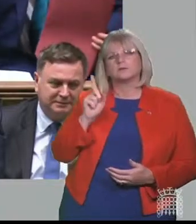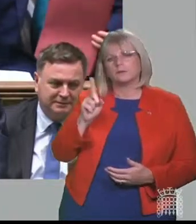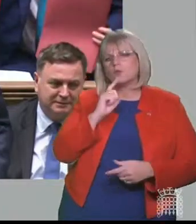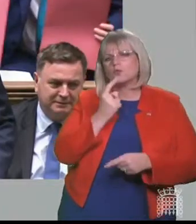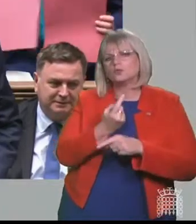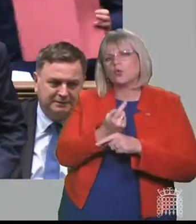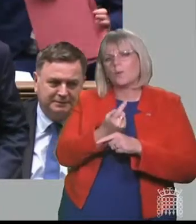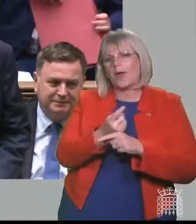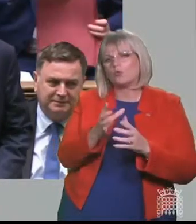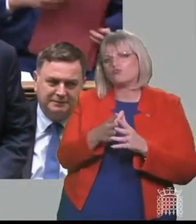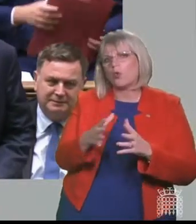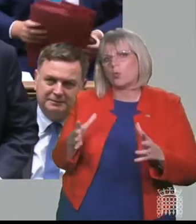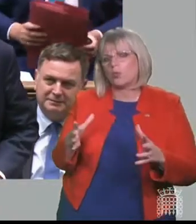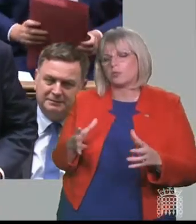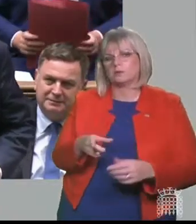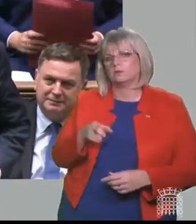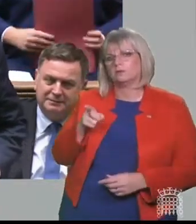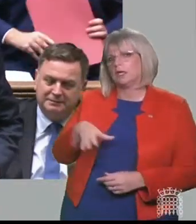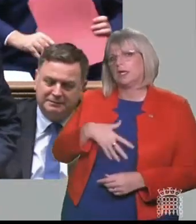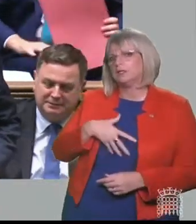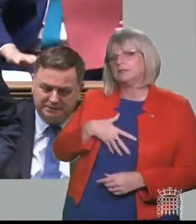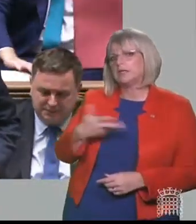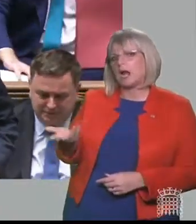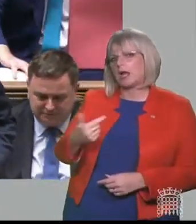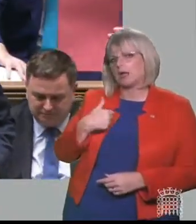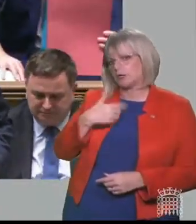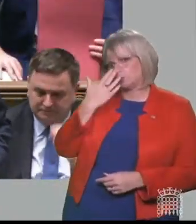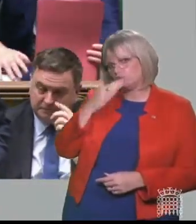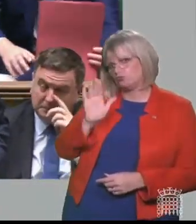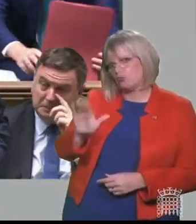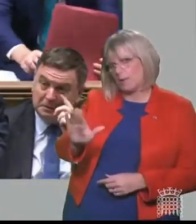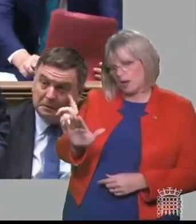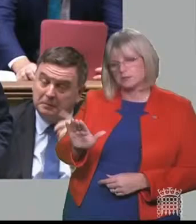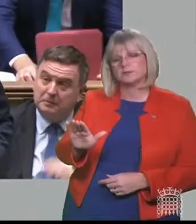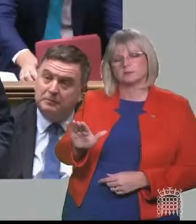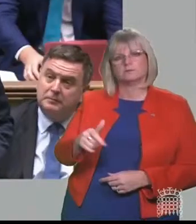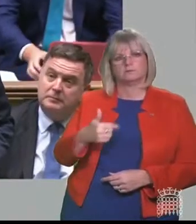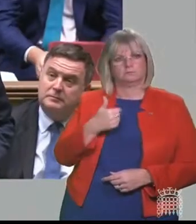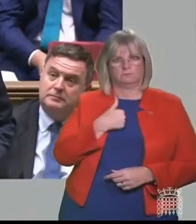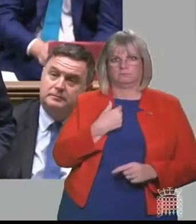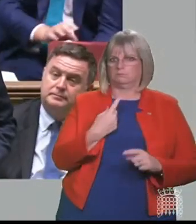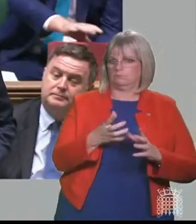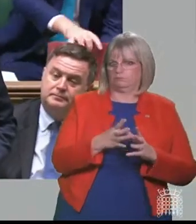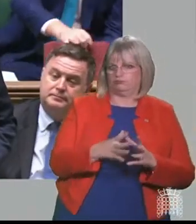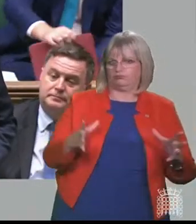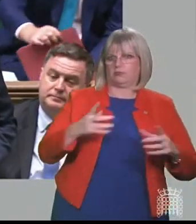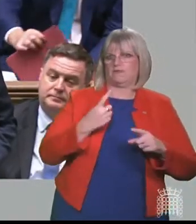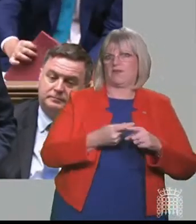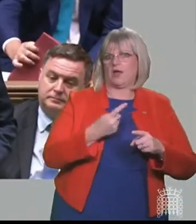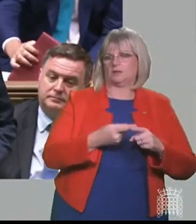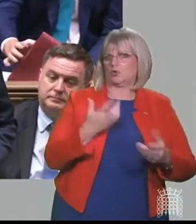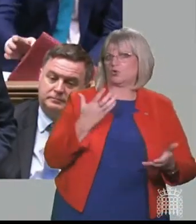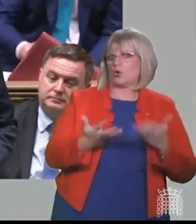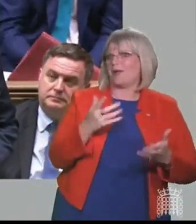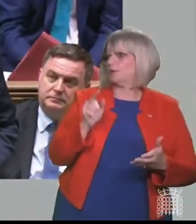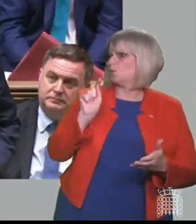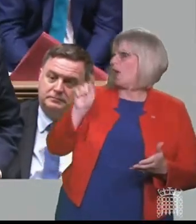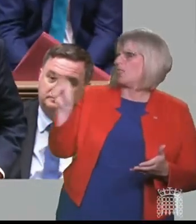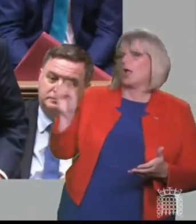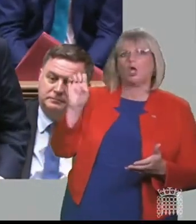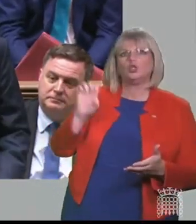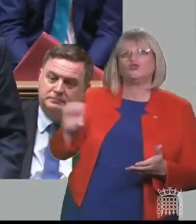she didn't like it when I reminded her that we have grown faster under the Conservatives than any other major European